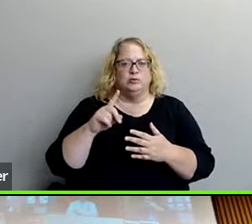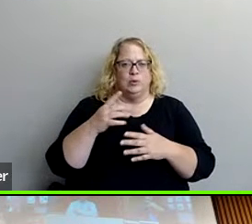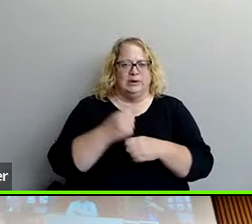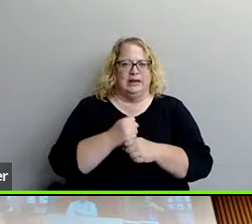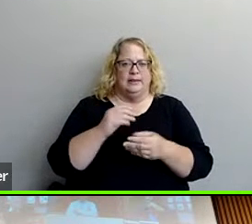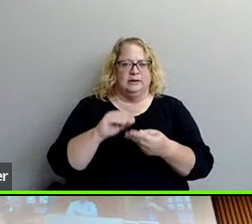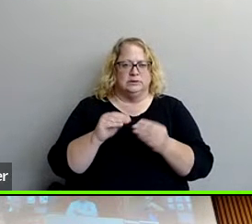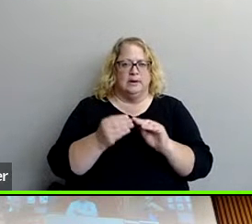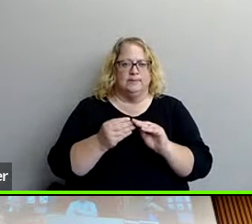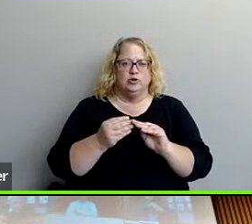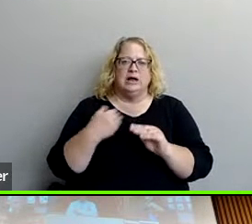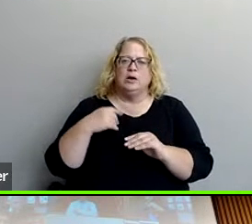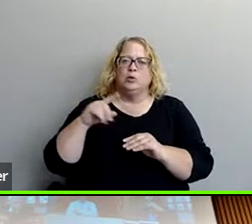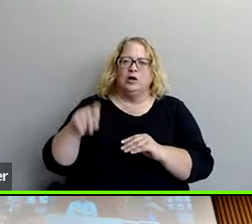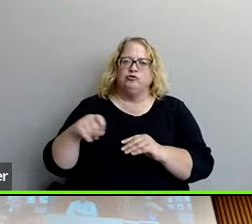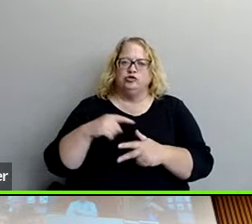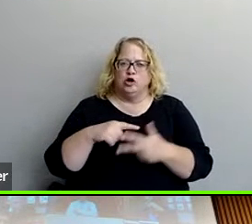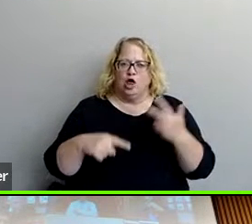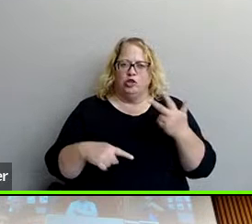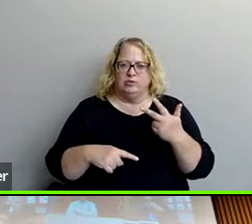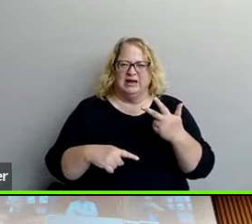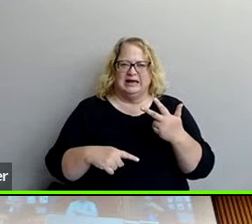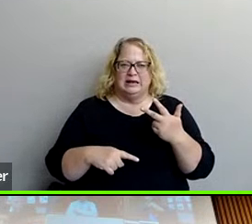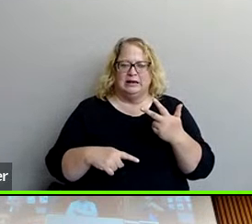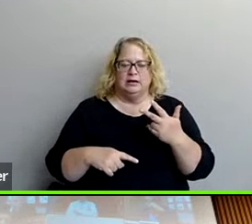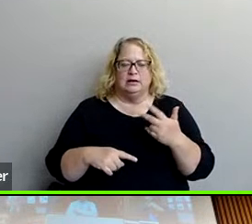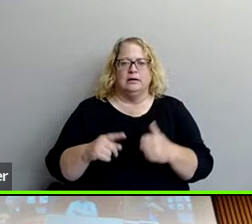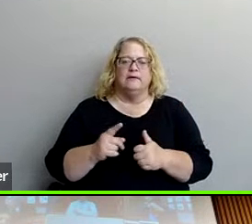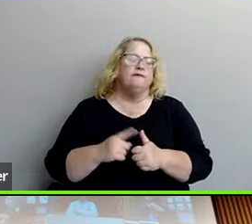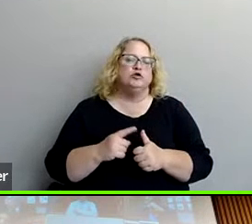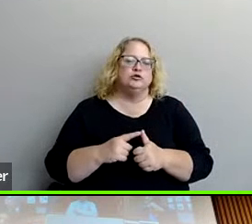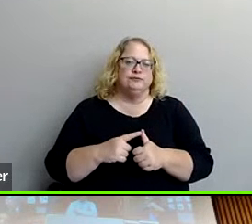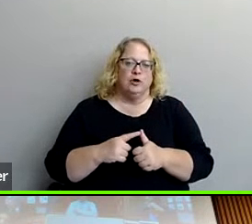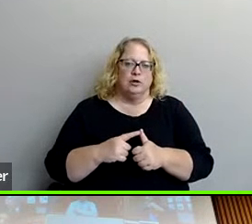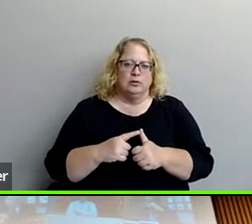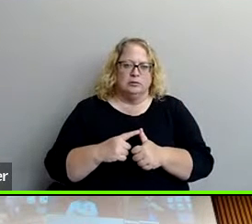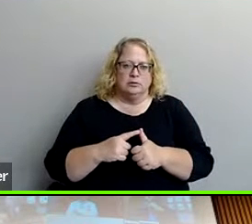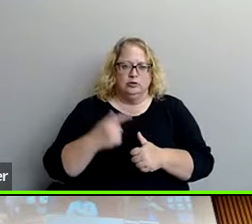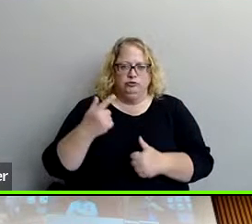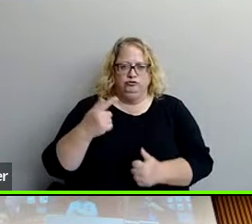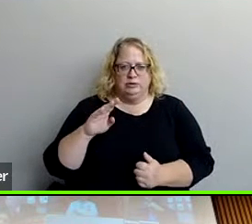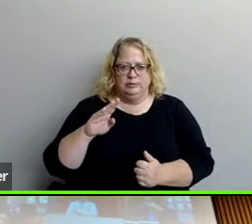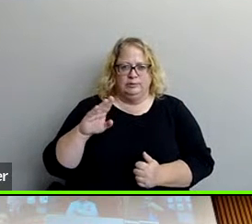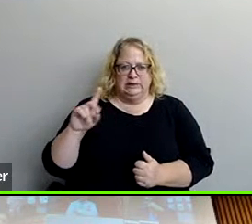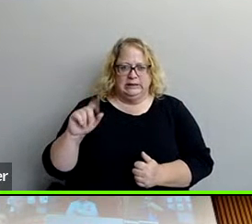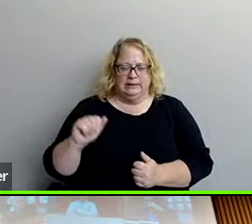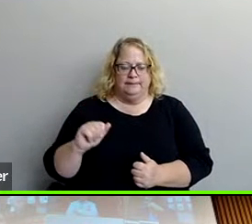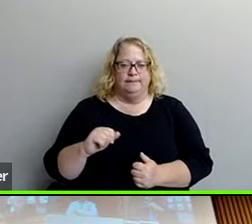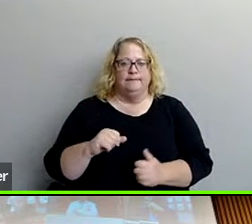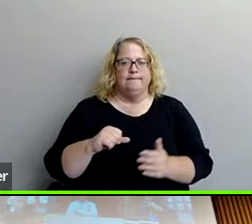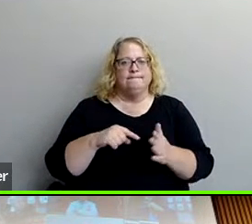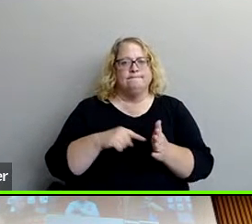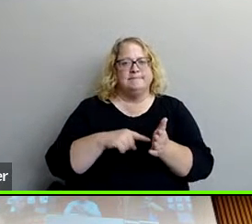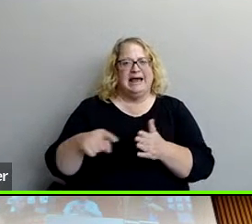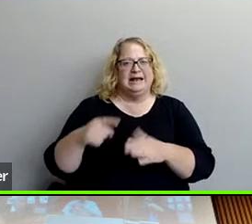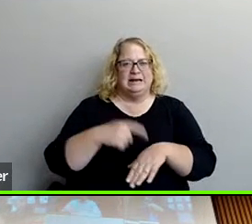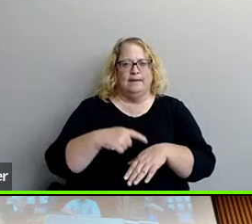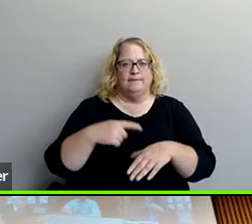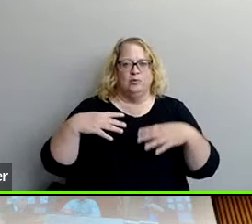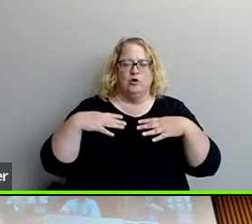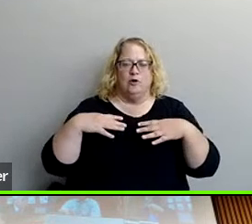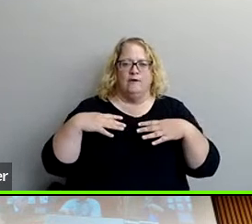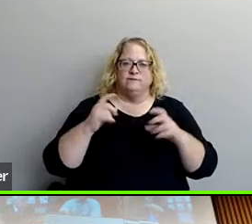numbers. I had questions on all three items. First of all, on GBBDF, paid time off donation